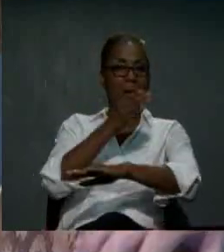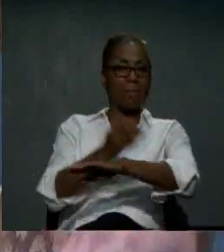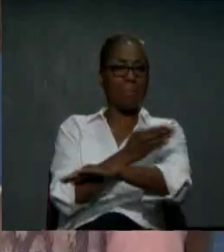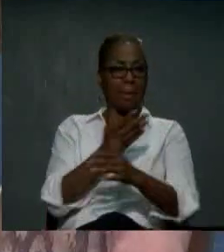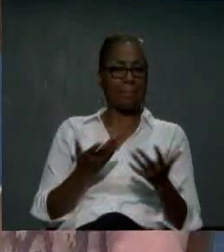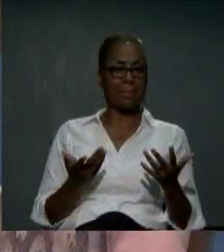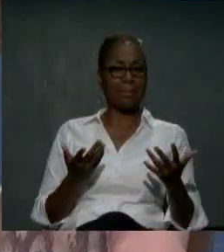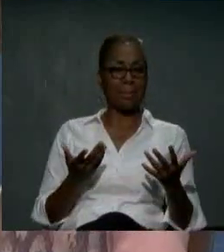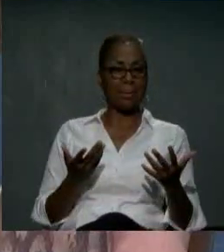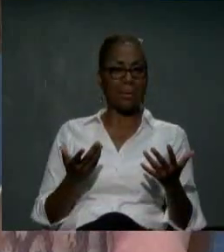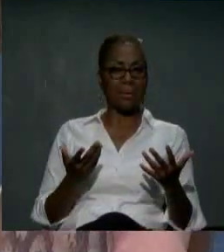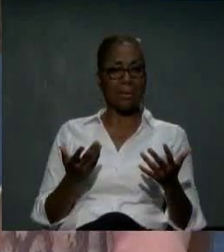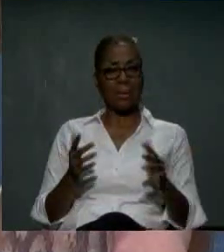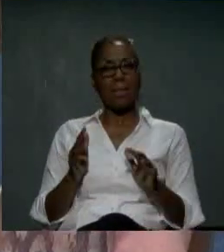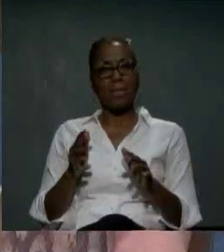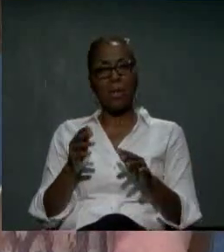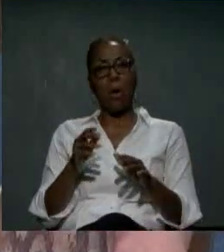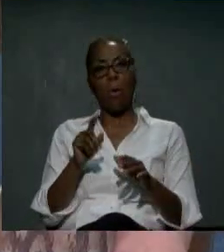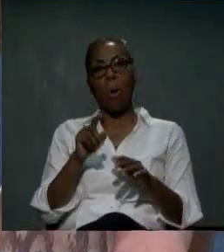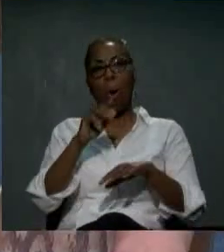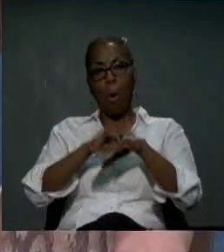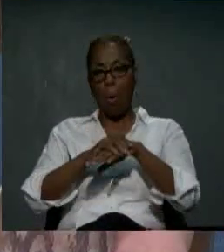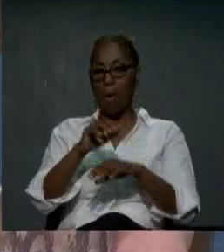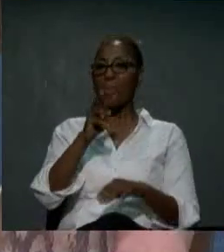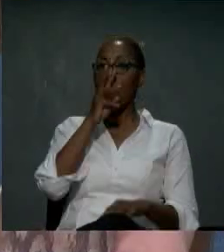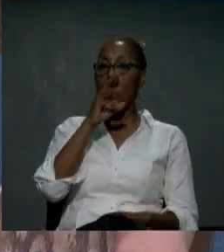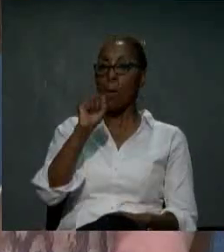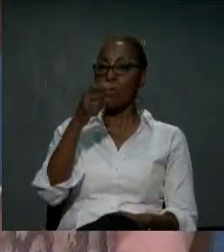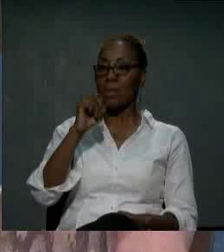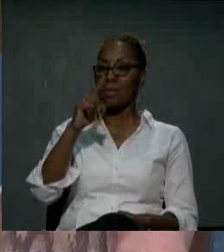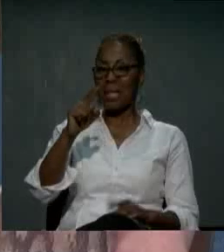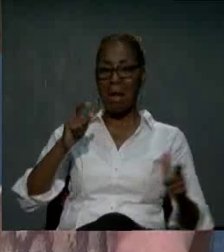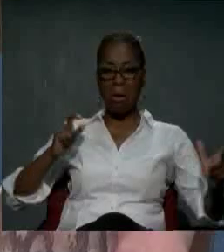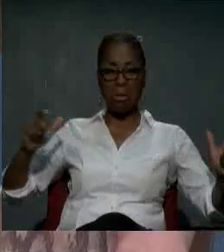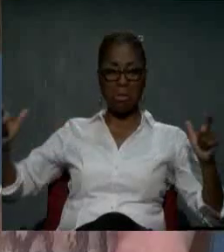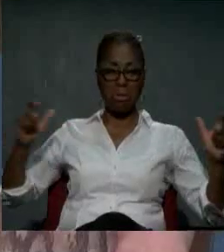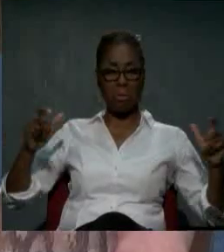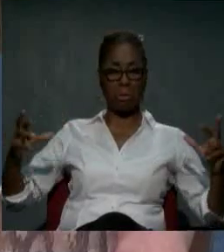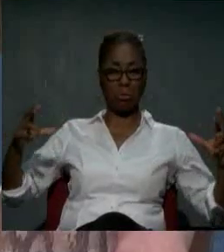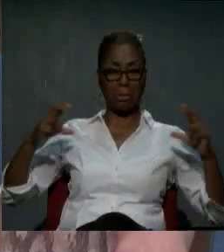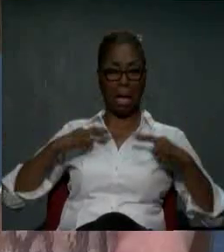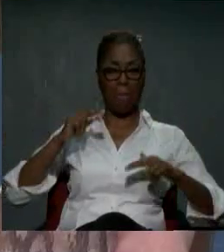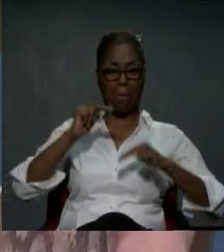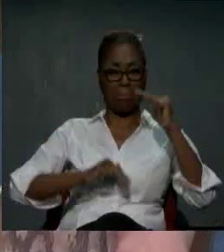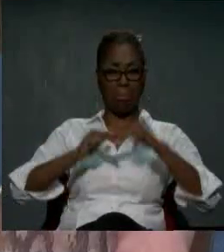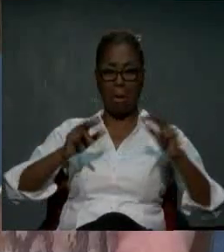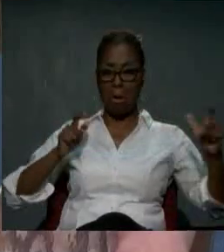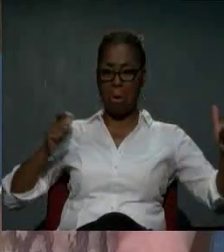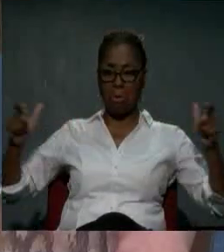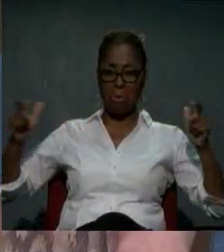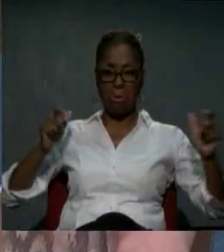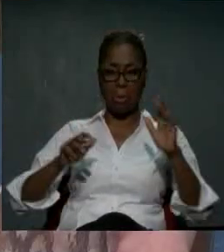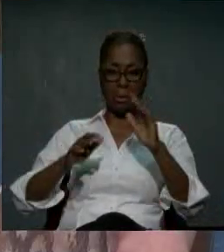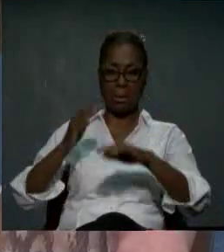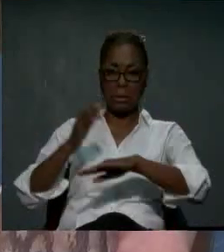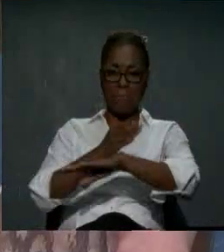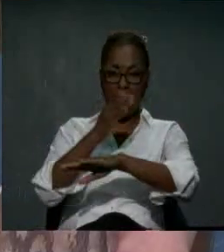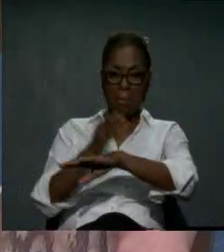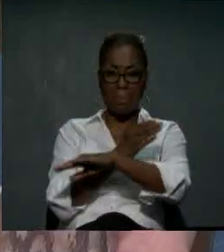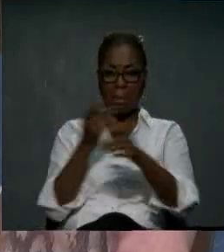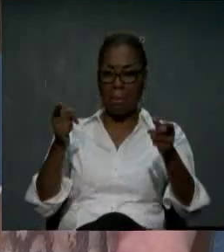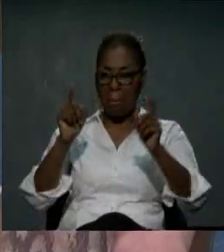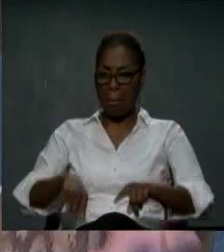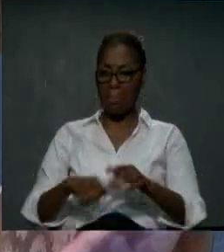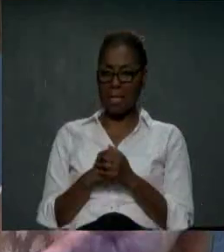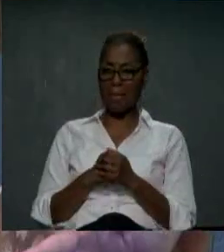up the hill, up the watershed, where there's huge retirement facilities, huge developments going